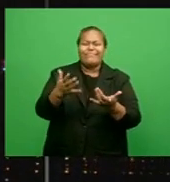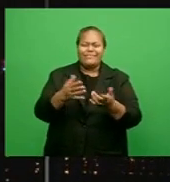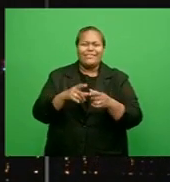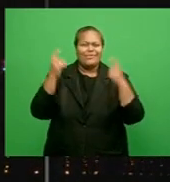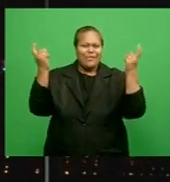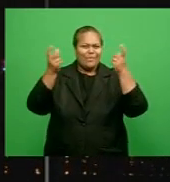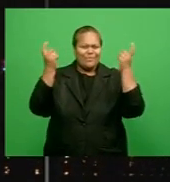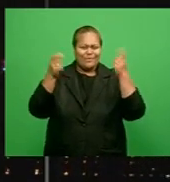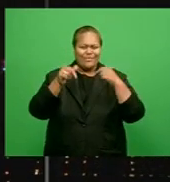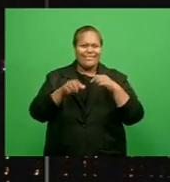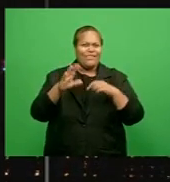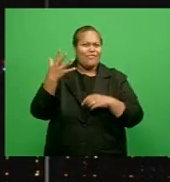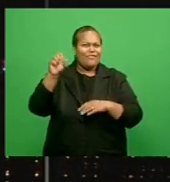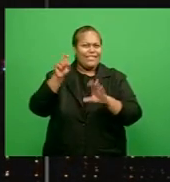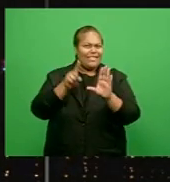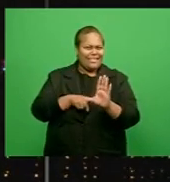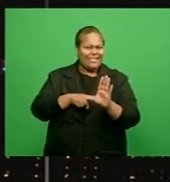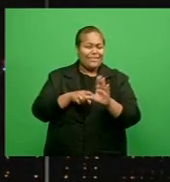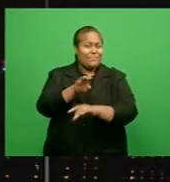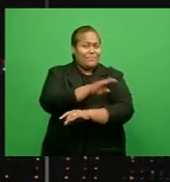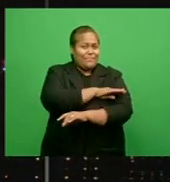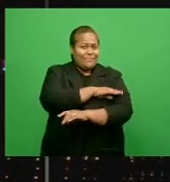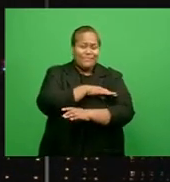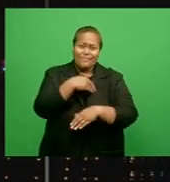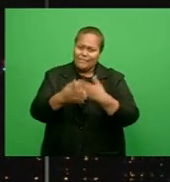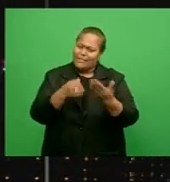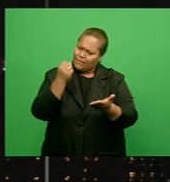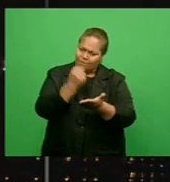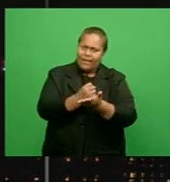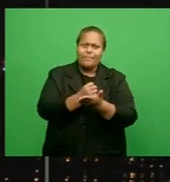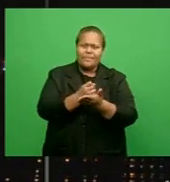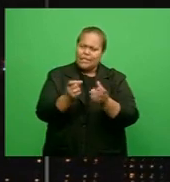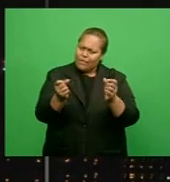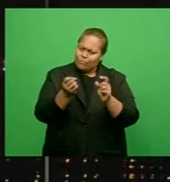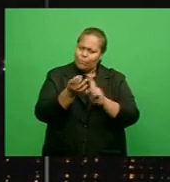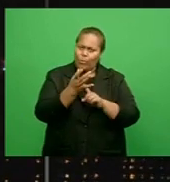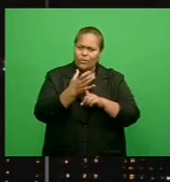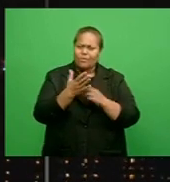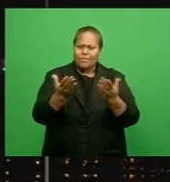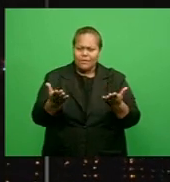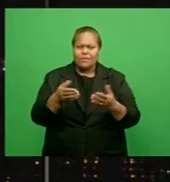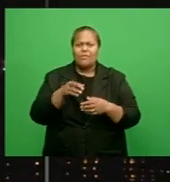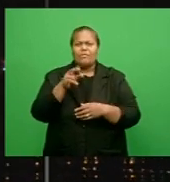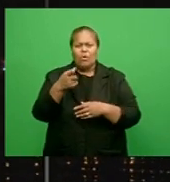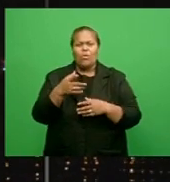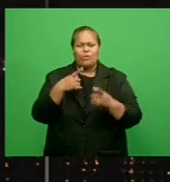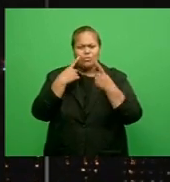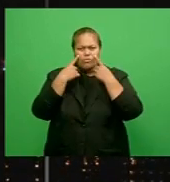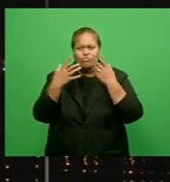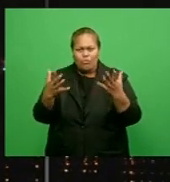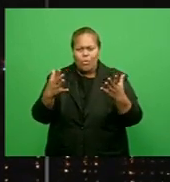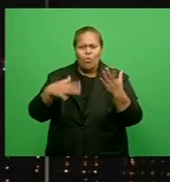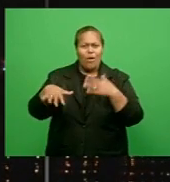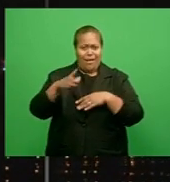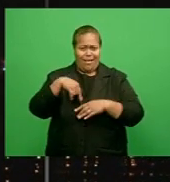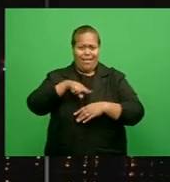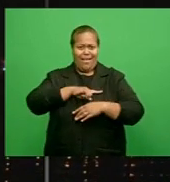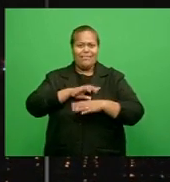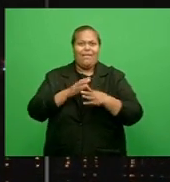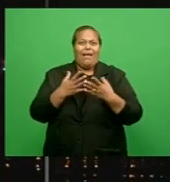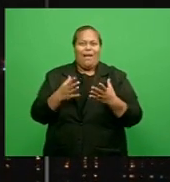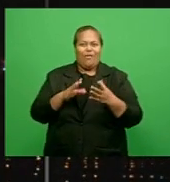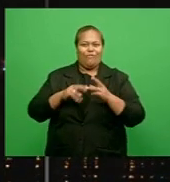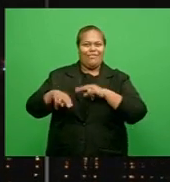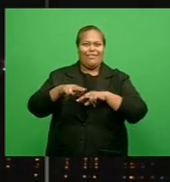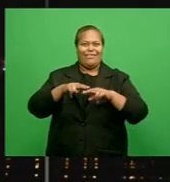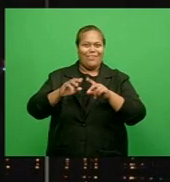Prime Minister Vurenge Bainimarama says stamps are important symbols of national sovereignty and identity around the world. Kelly Vadala